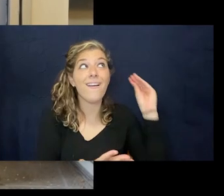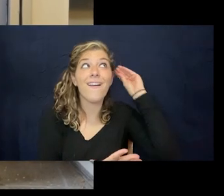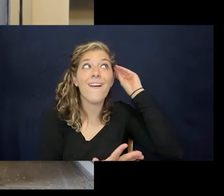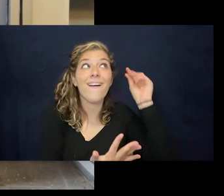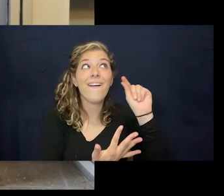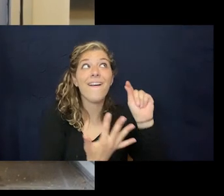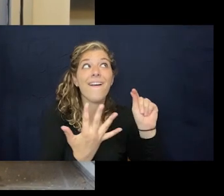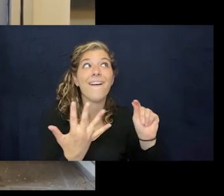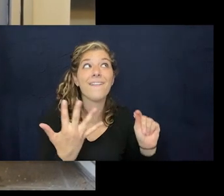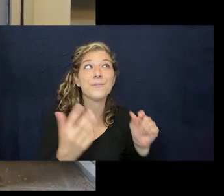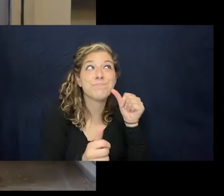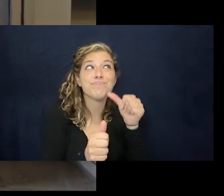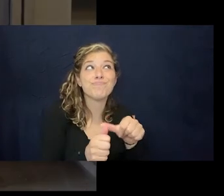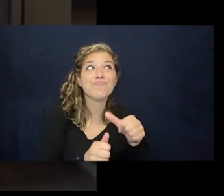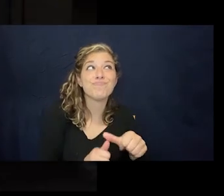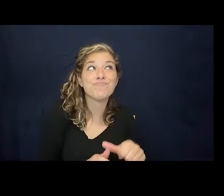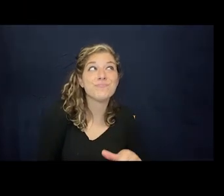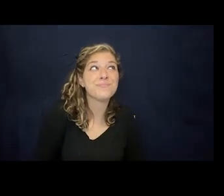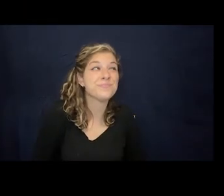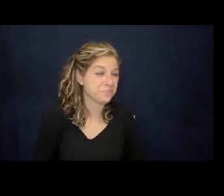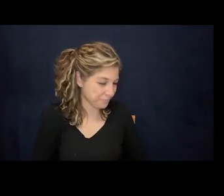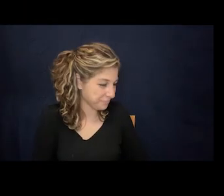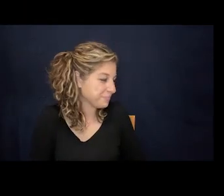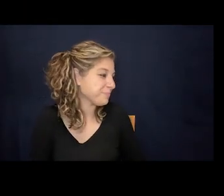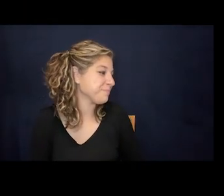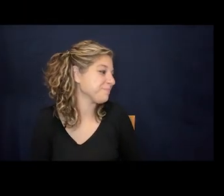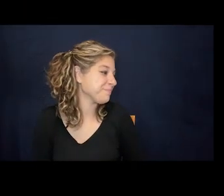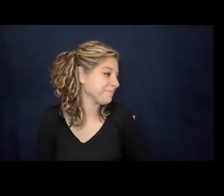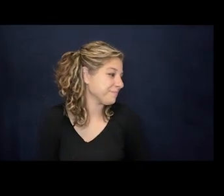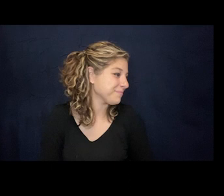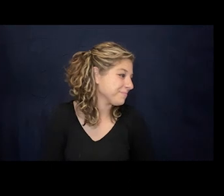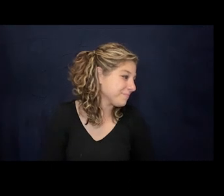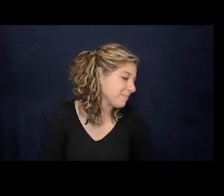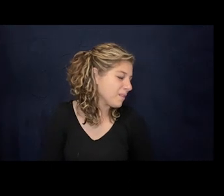Taking in all the clues you gave me